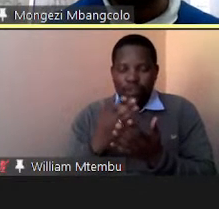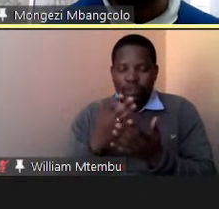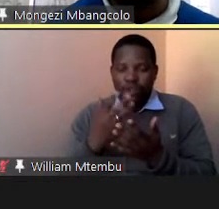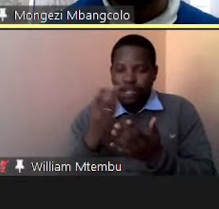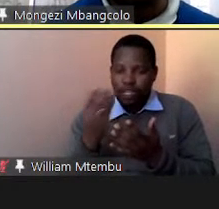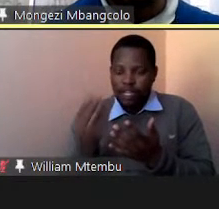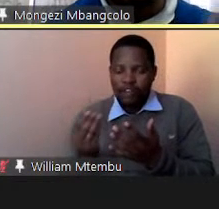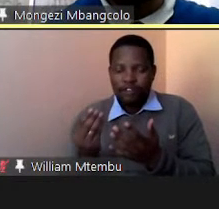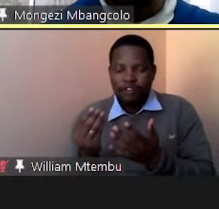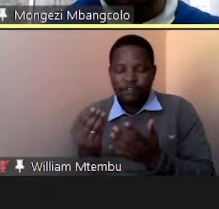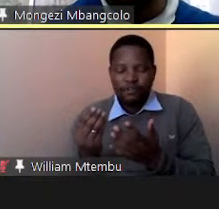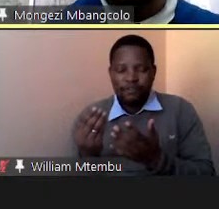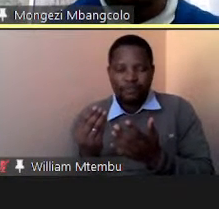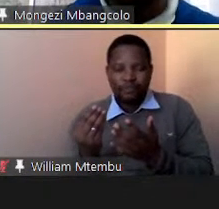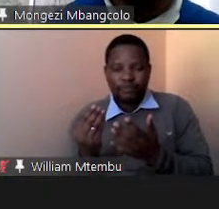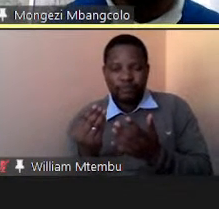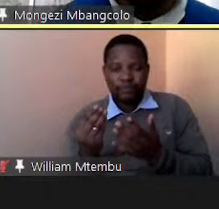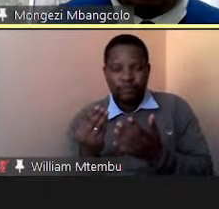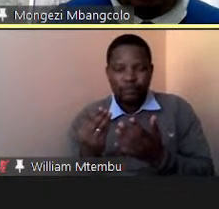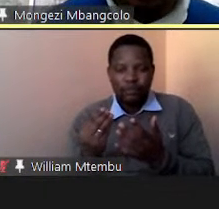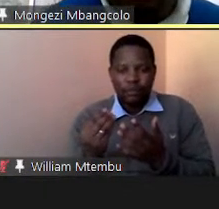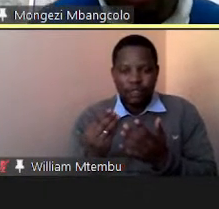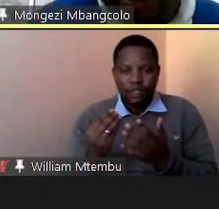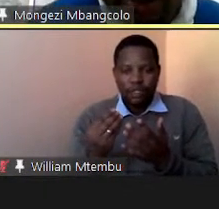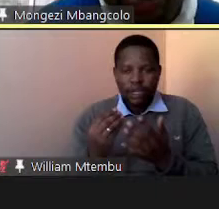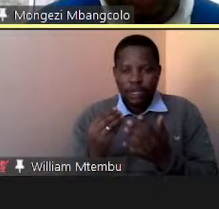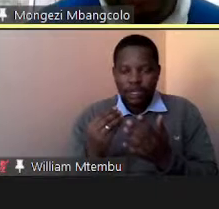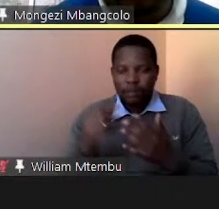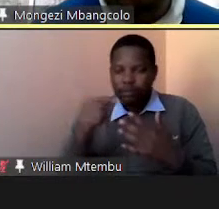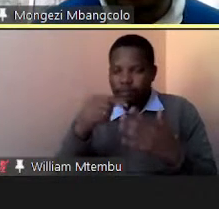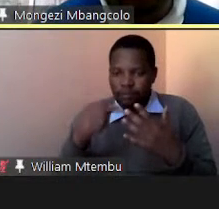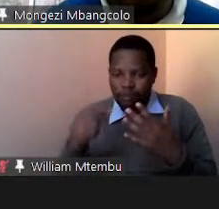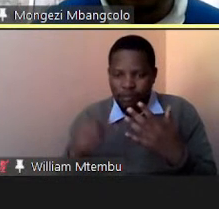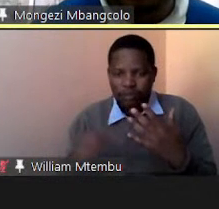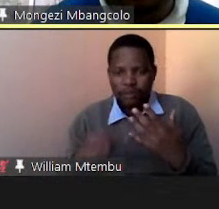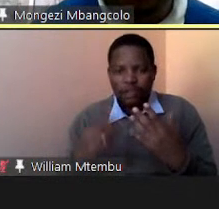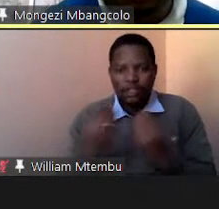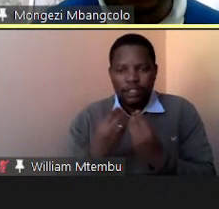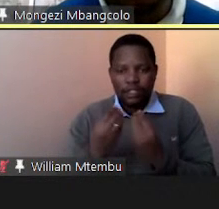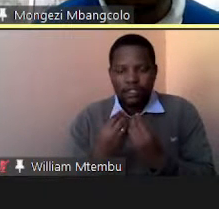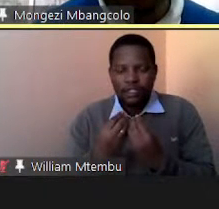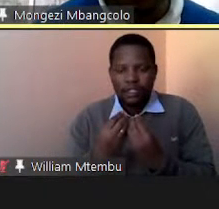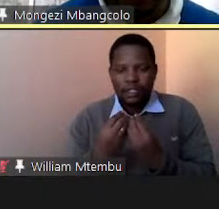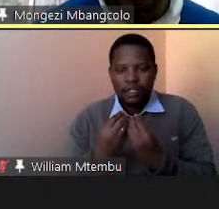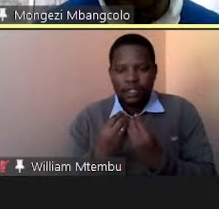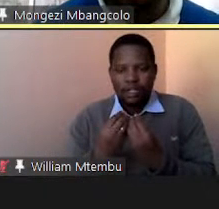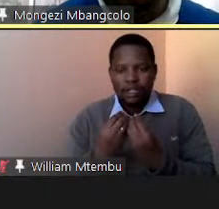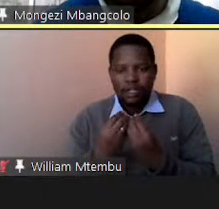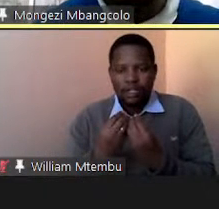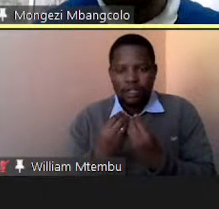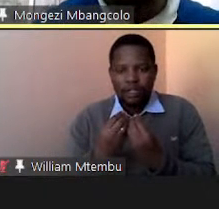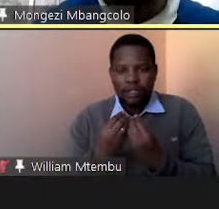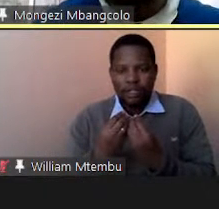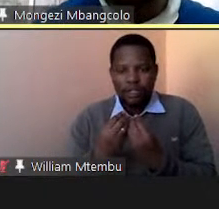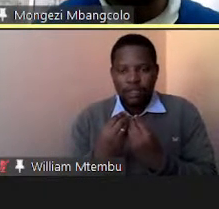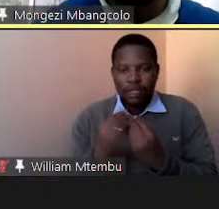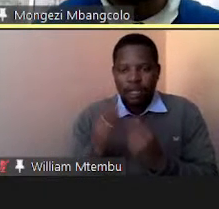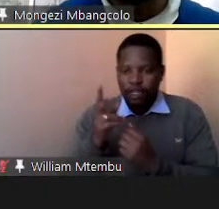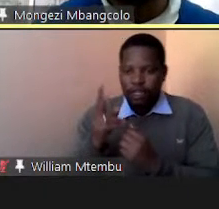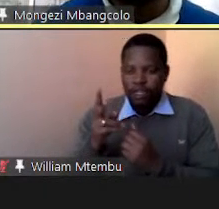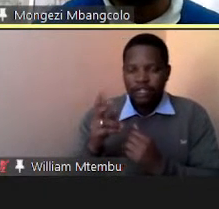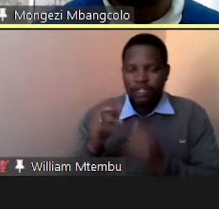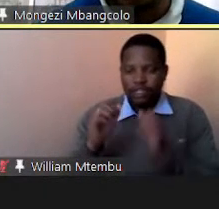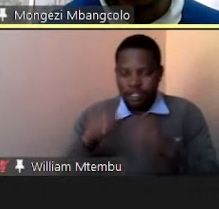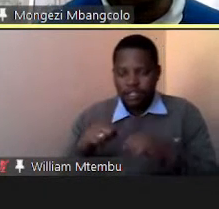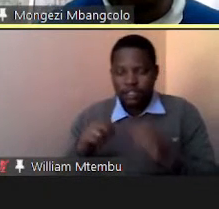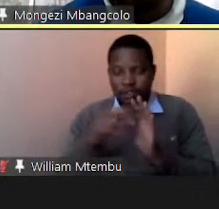value chains. So address A, B, and B, and then you are sorted with the competition. And of course, the rules of engagement need